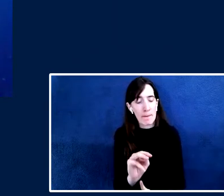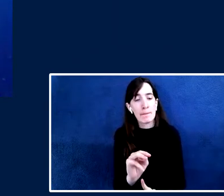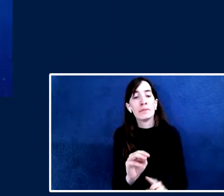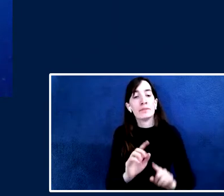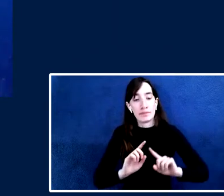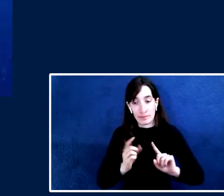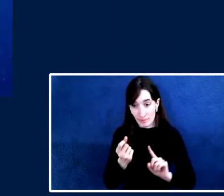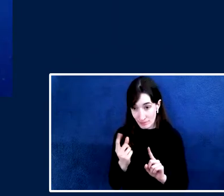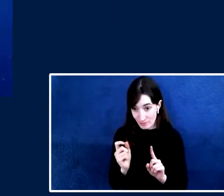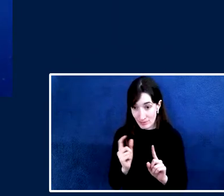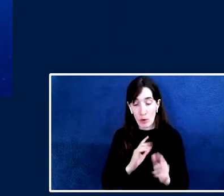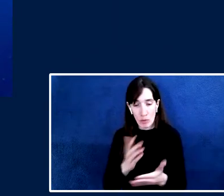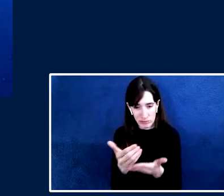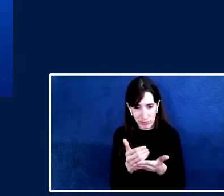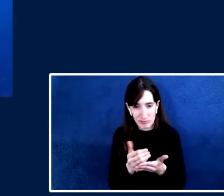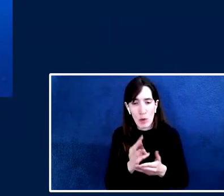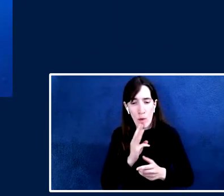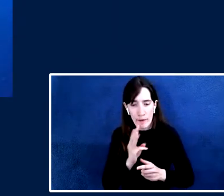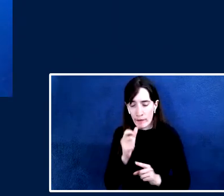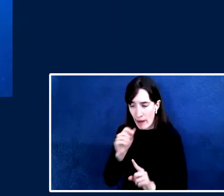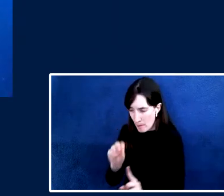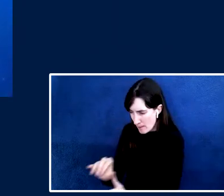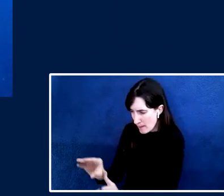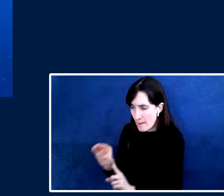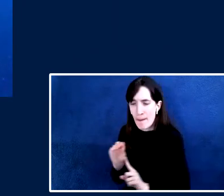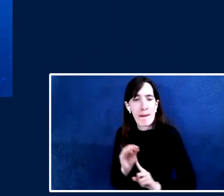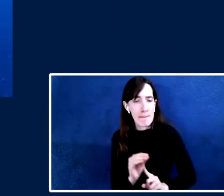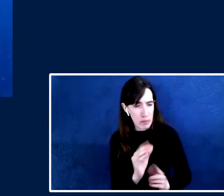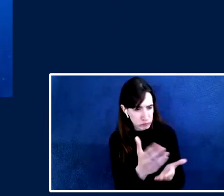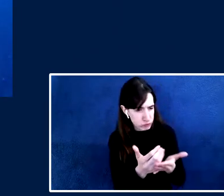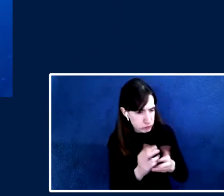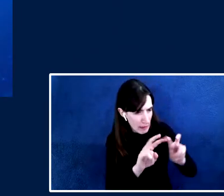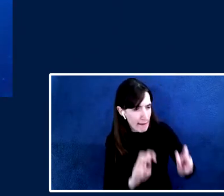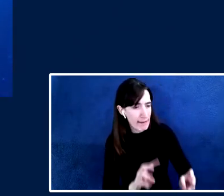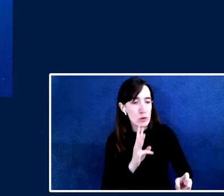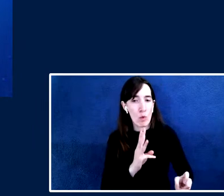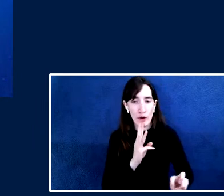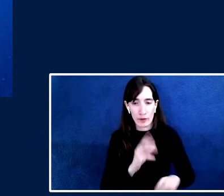their sensors to map the seafloor. That's really interesting. So they're quite a bit different than